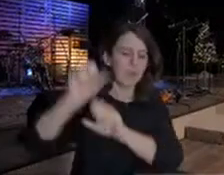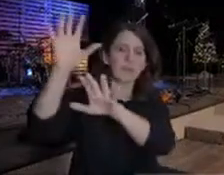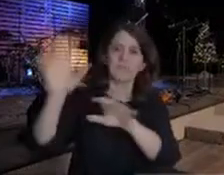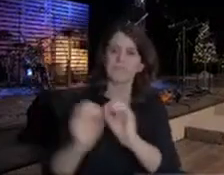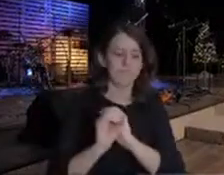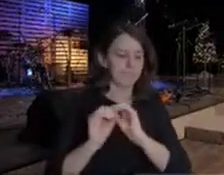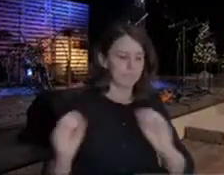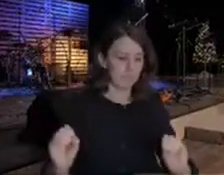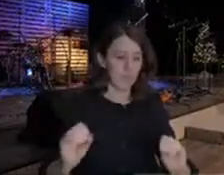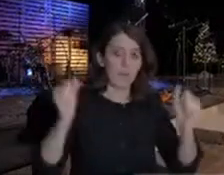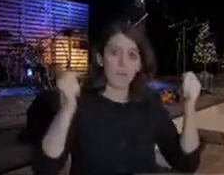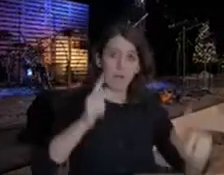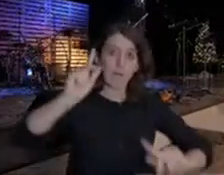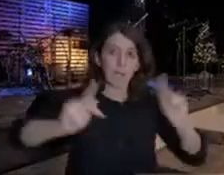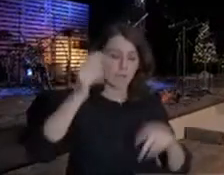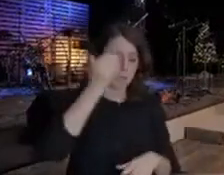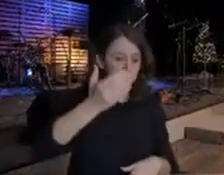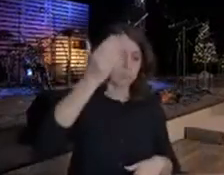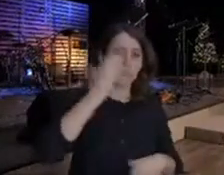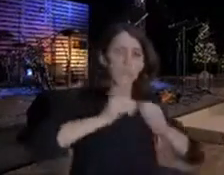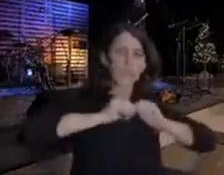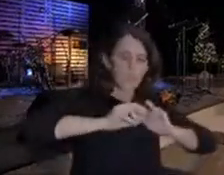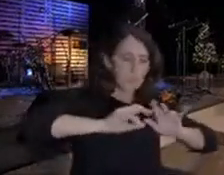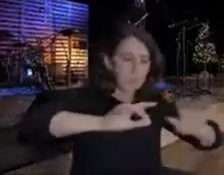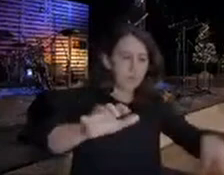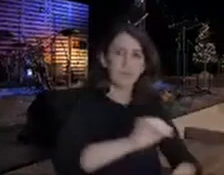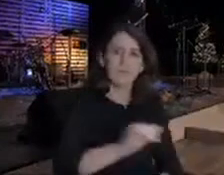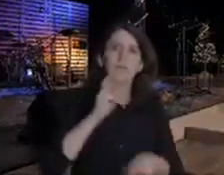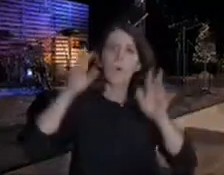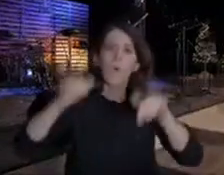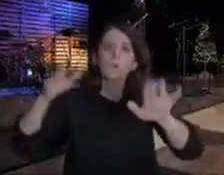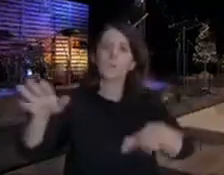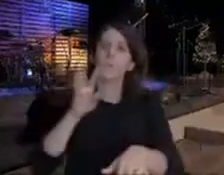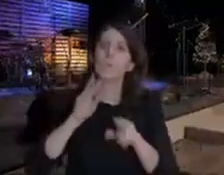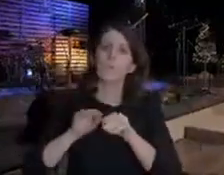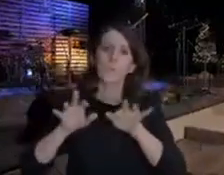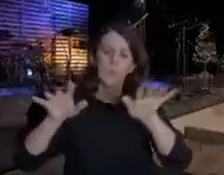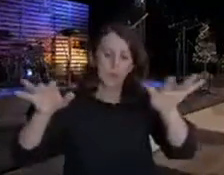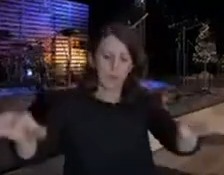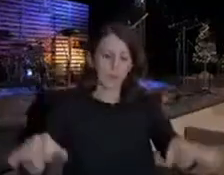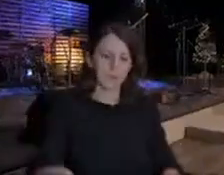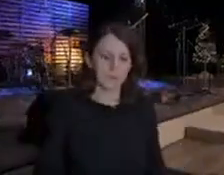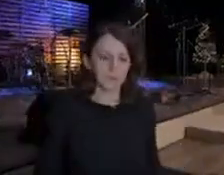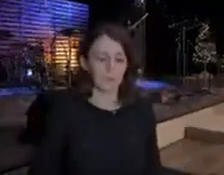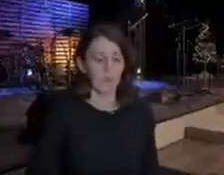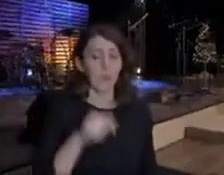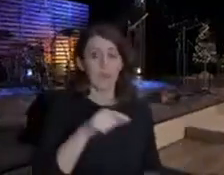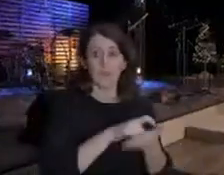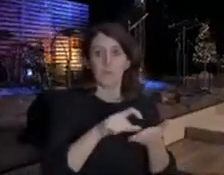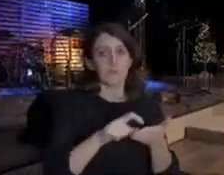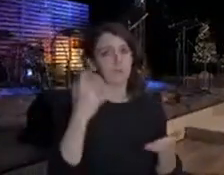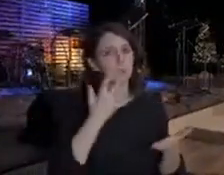So this is a great passage, and I'm looking forward to unpacking it with you this morning. We'll start the same way we did last week by looking at the historical lens.